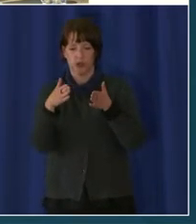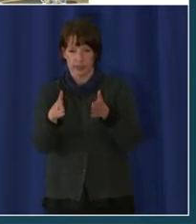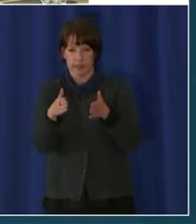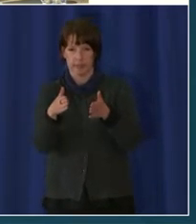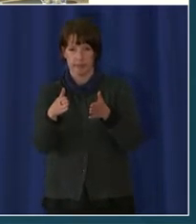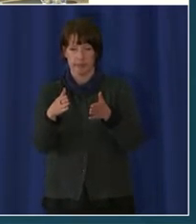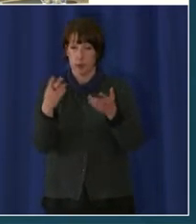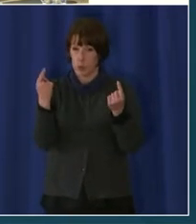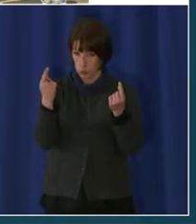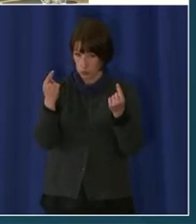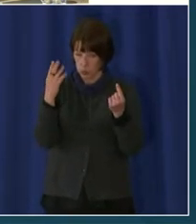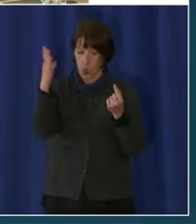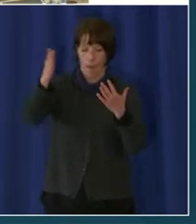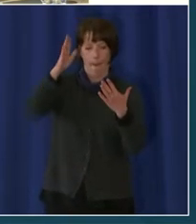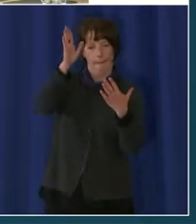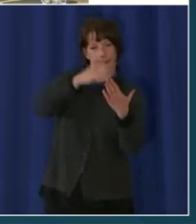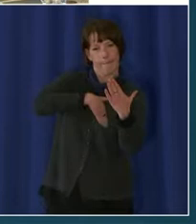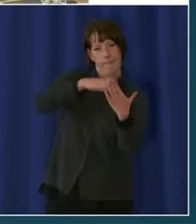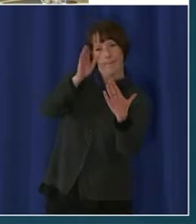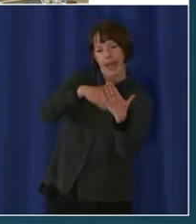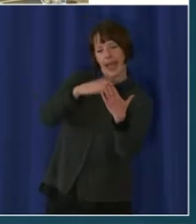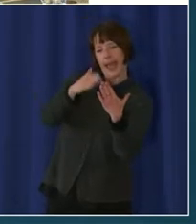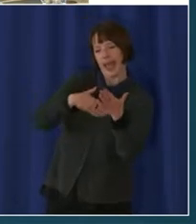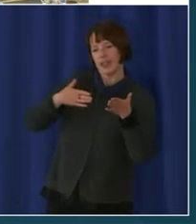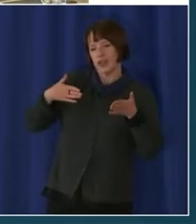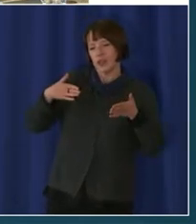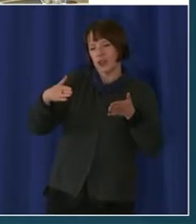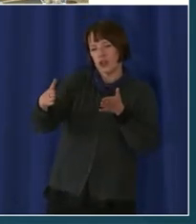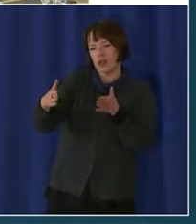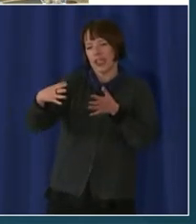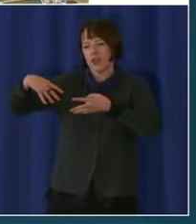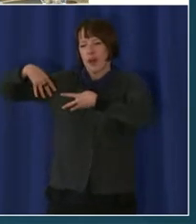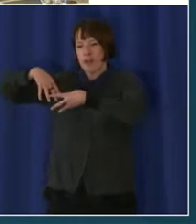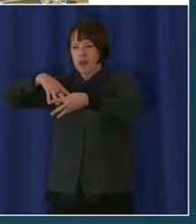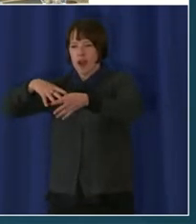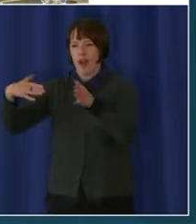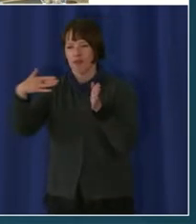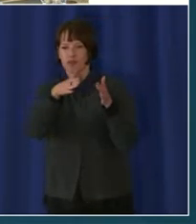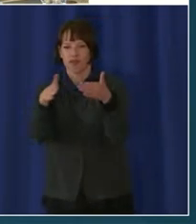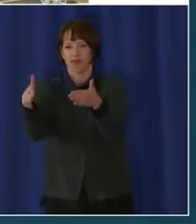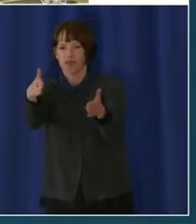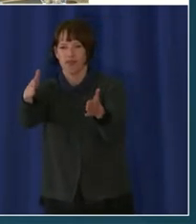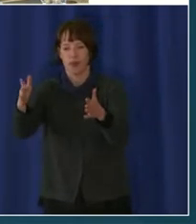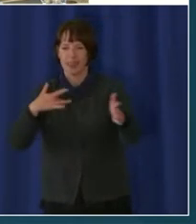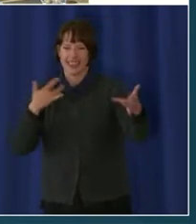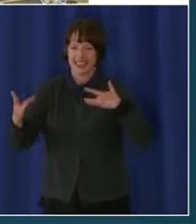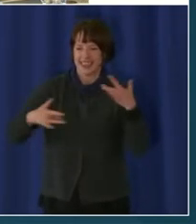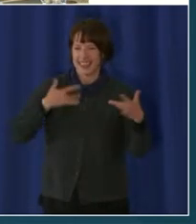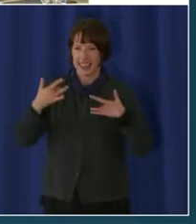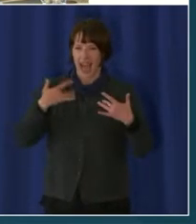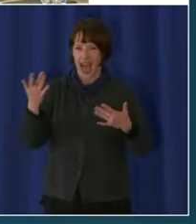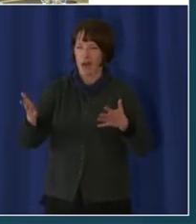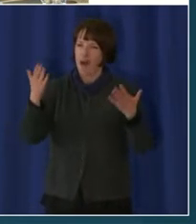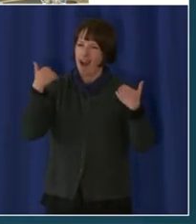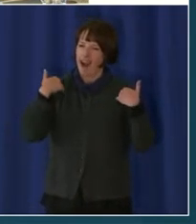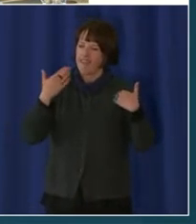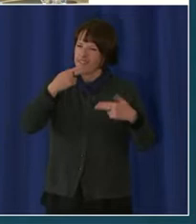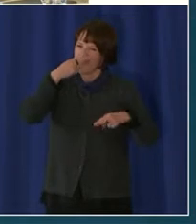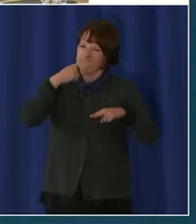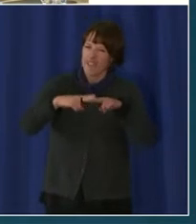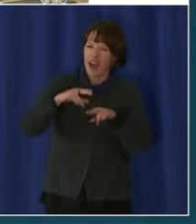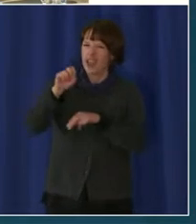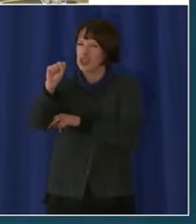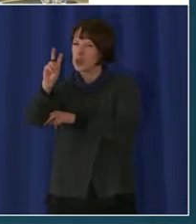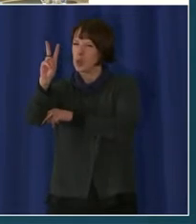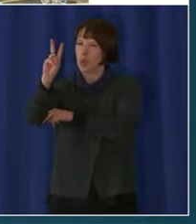be essentially painting the street along the parade route, getting people excited about Pride festivities, and we will have tons of swag to share with you all.